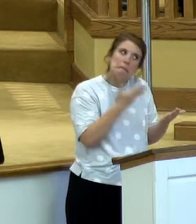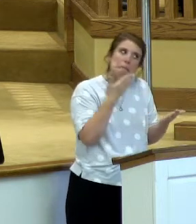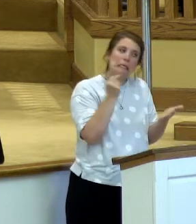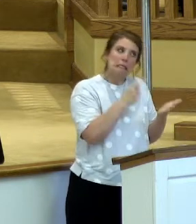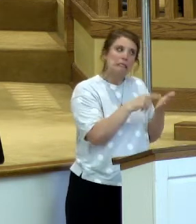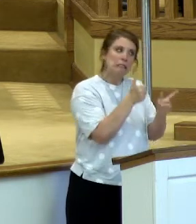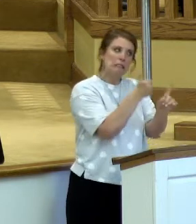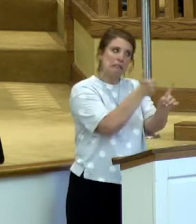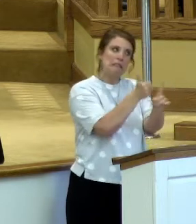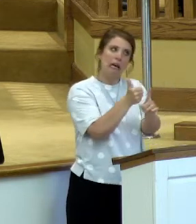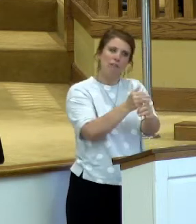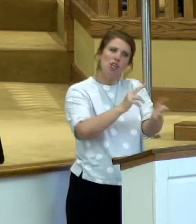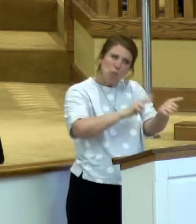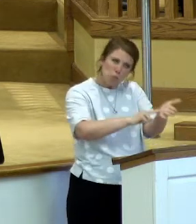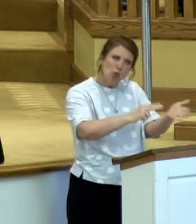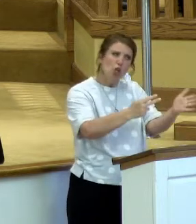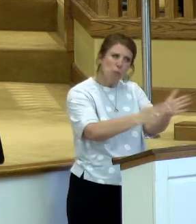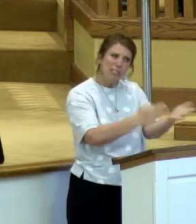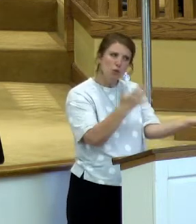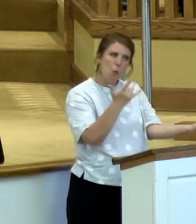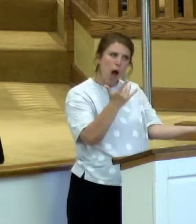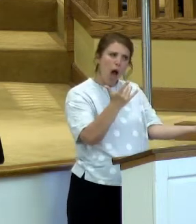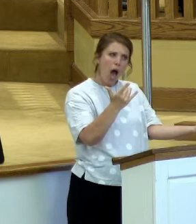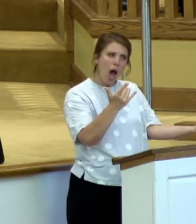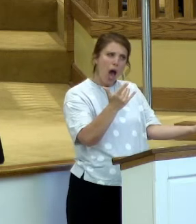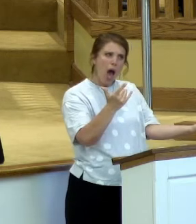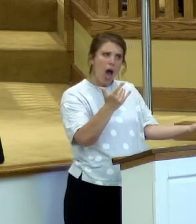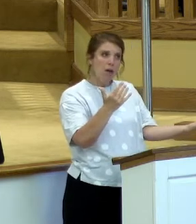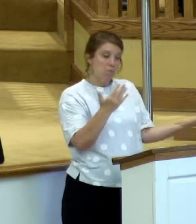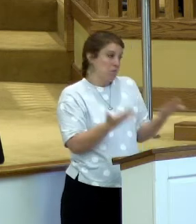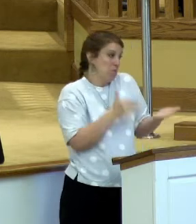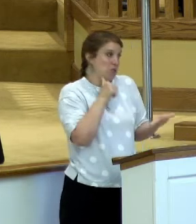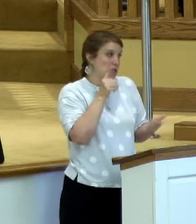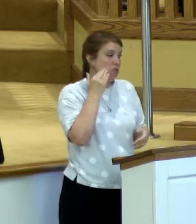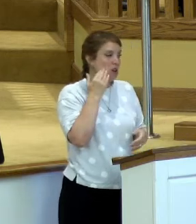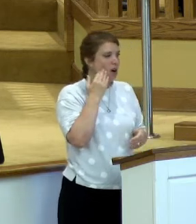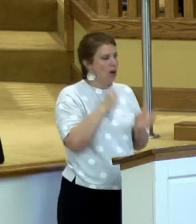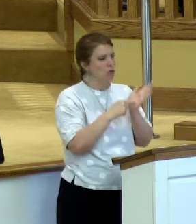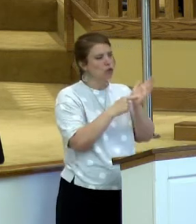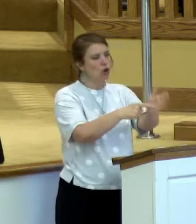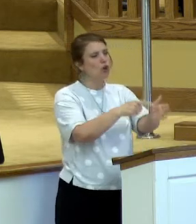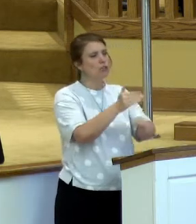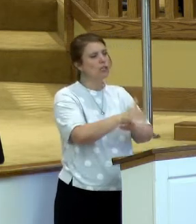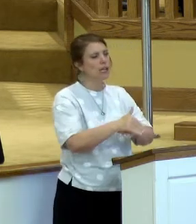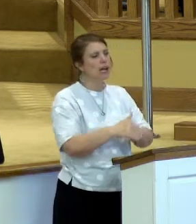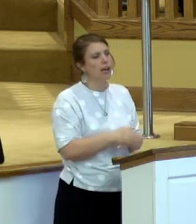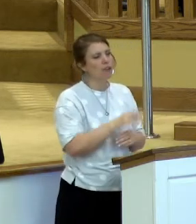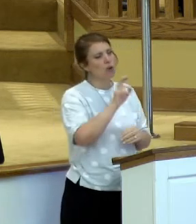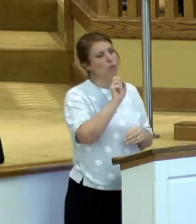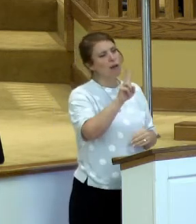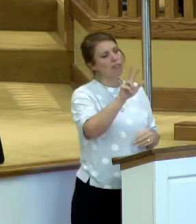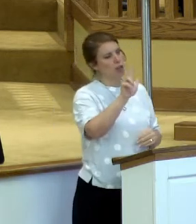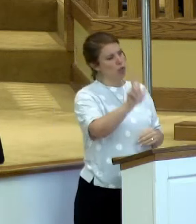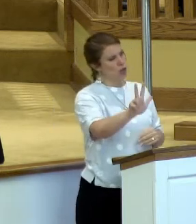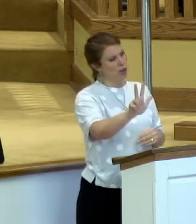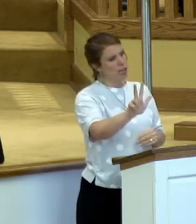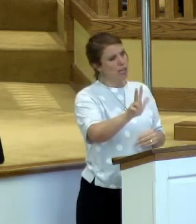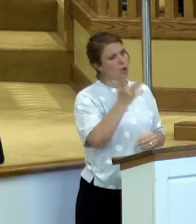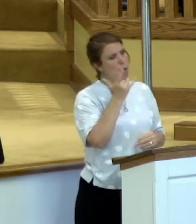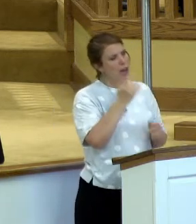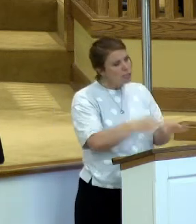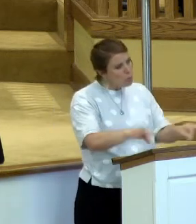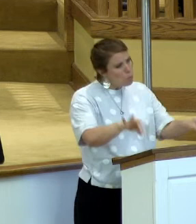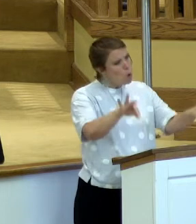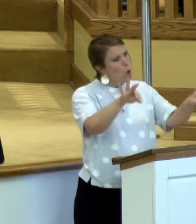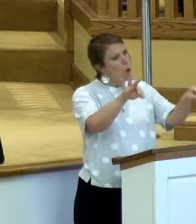bit. There's a purpose to it. Why? And maybe you don't know the real reason for it. Well, I'm going to show you tonight. I'm going to show you from Revelation 3 why it is